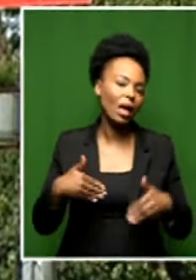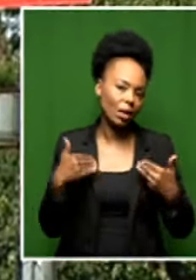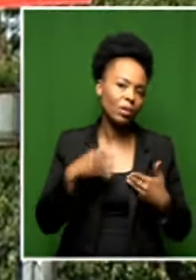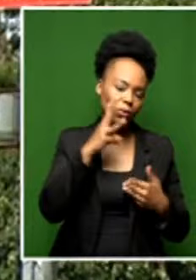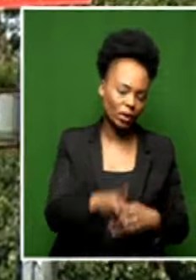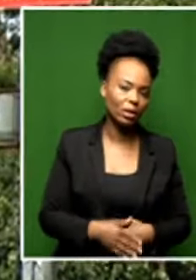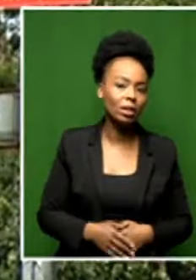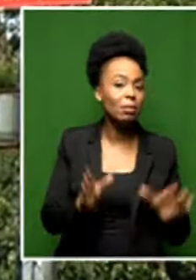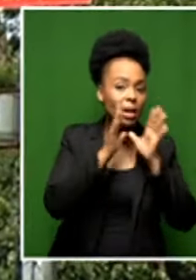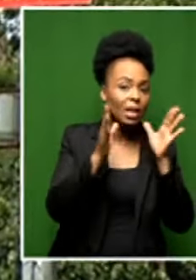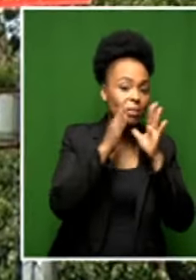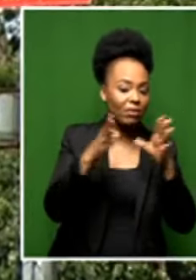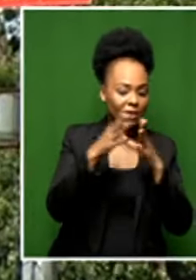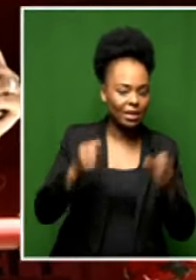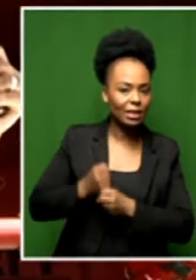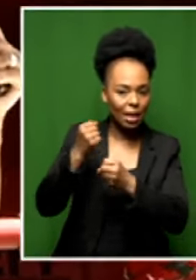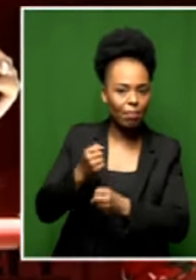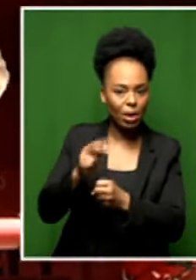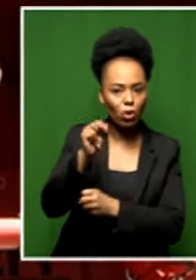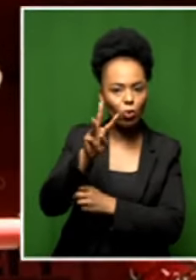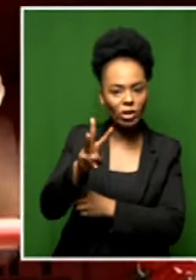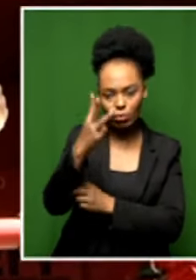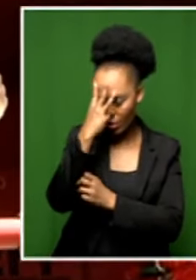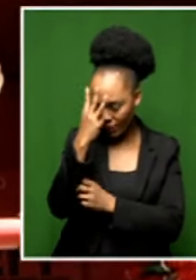will complete his campaign in the Northwest Province in